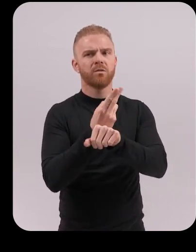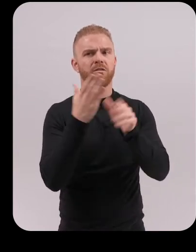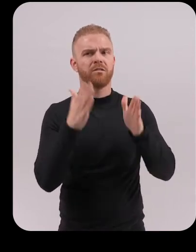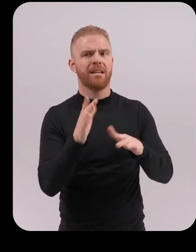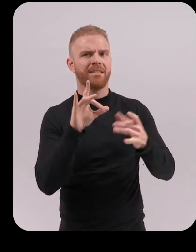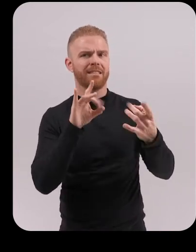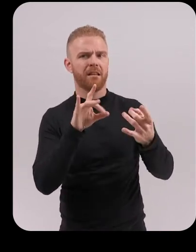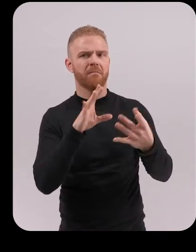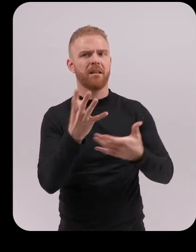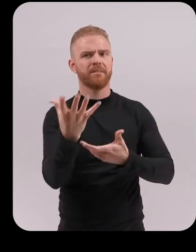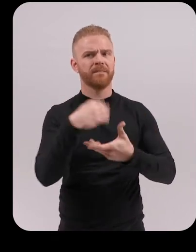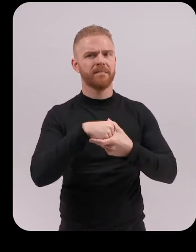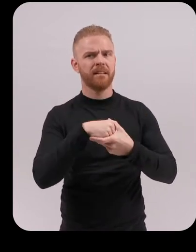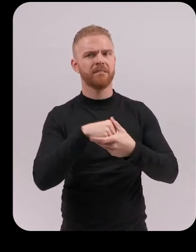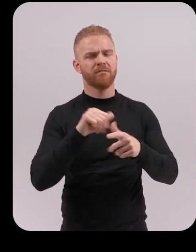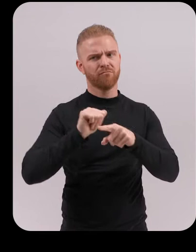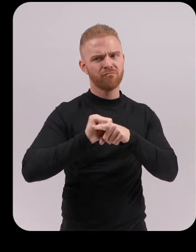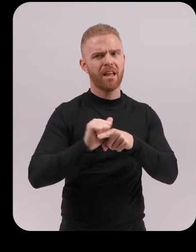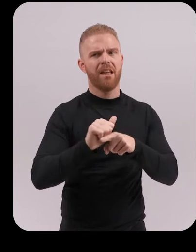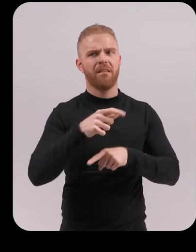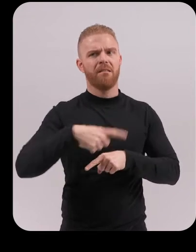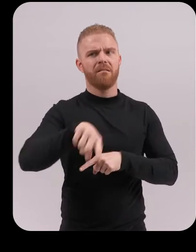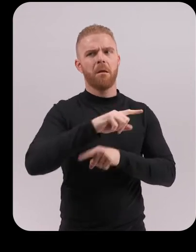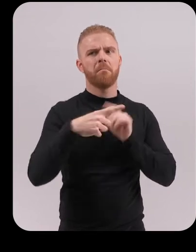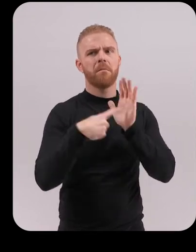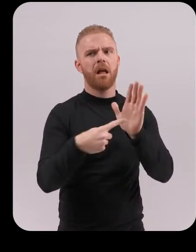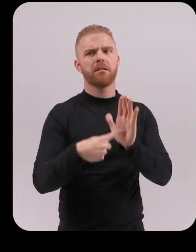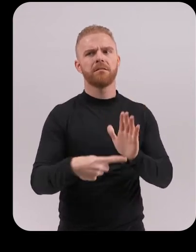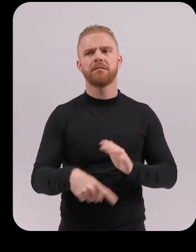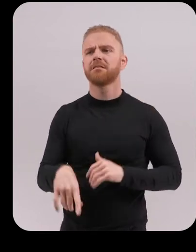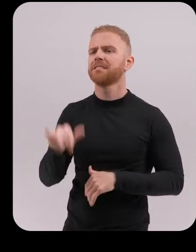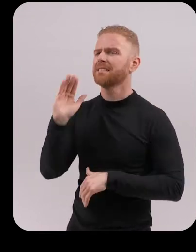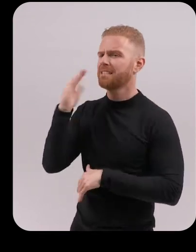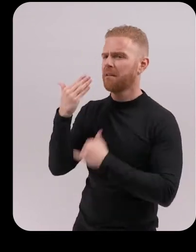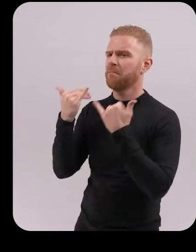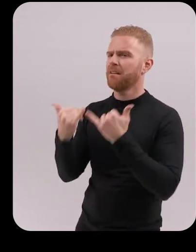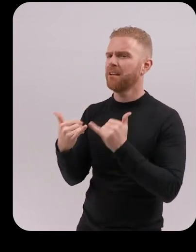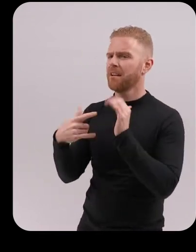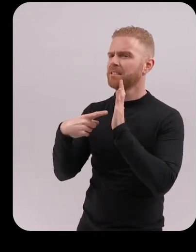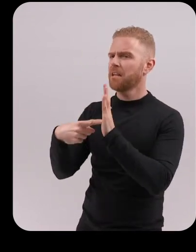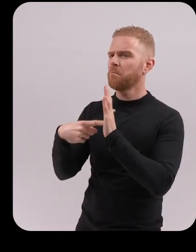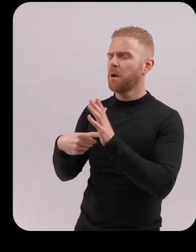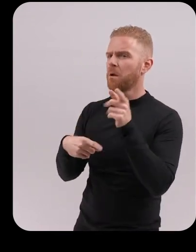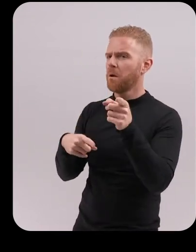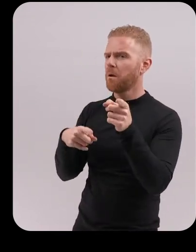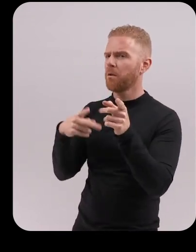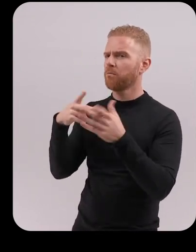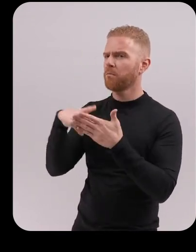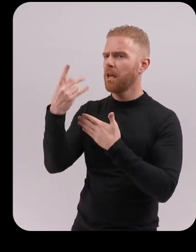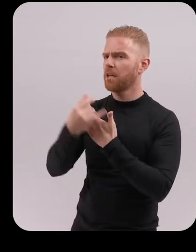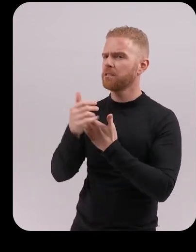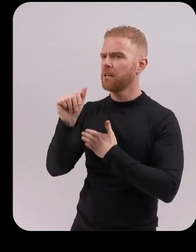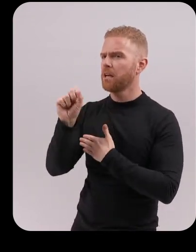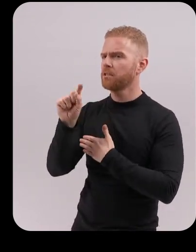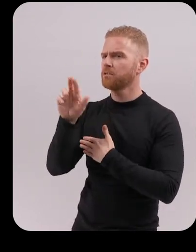models. It looks like they're now doing a demo of Project Astra. What does it look like they're doing right now?